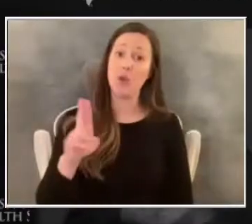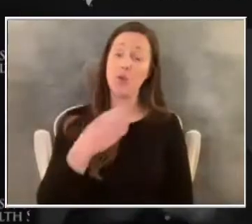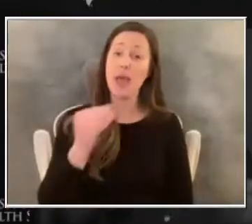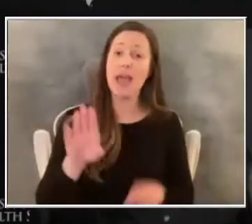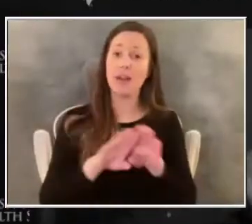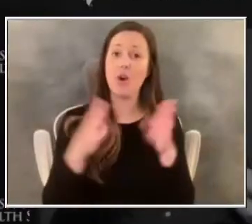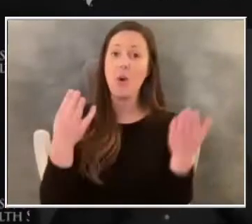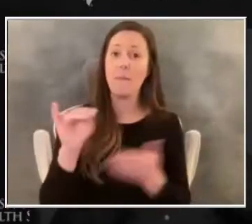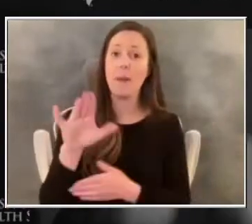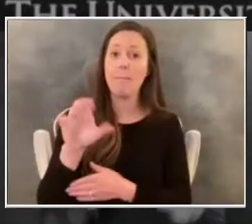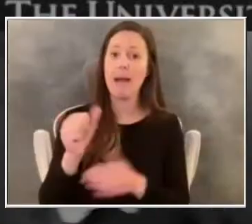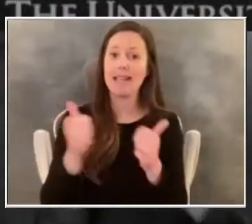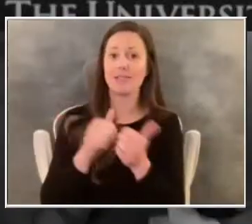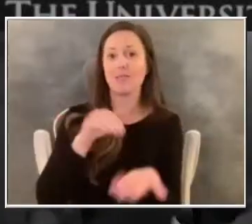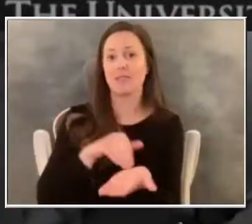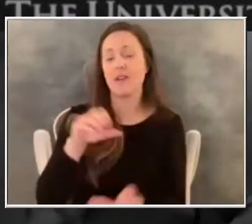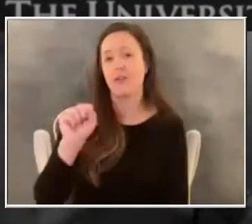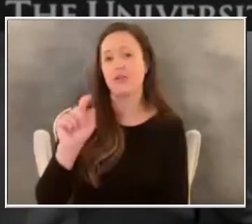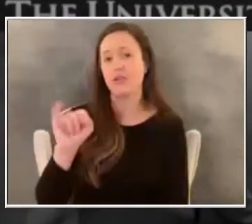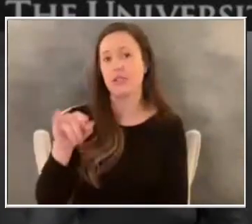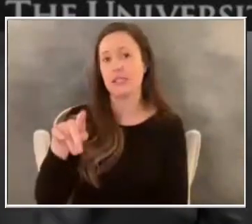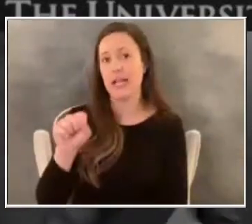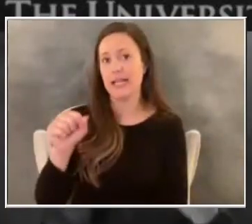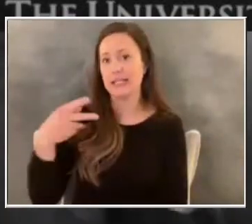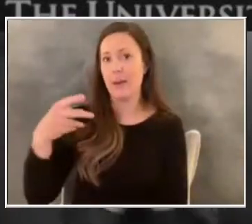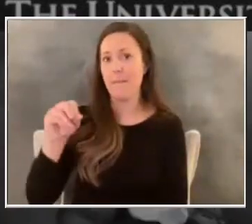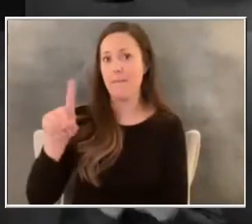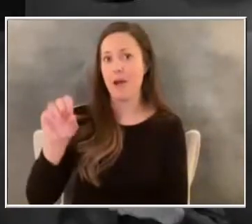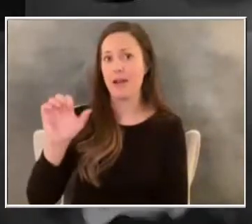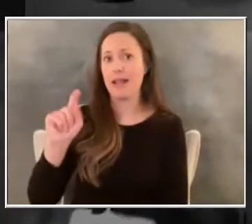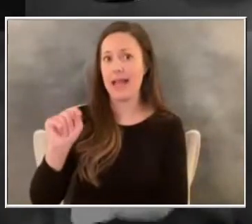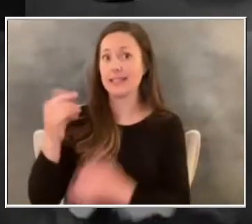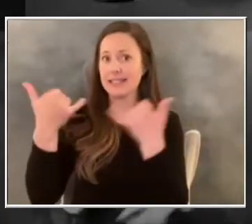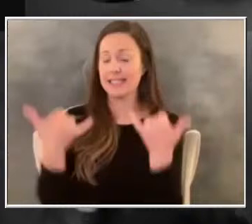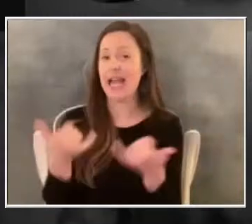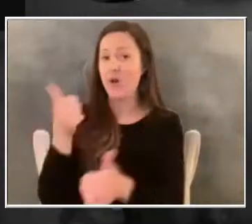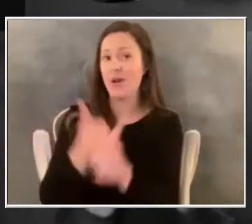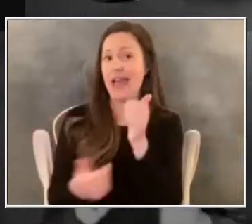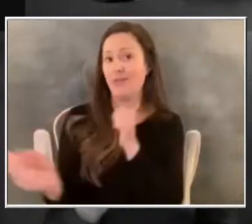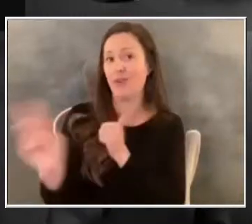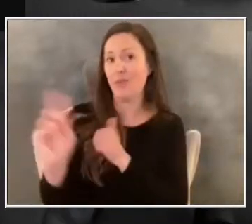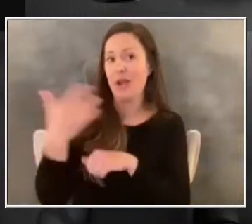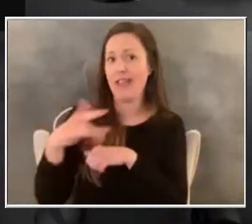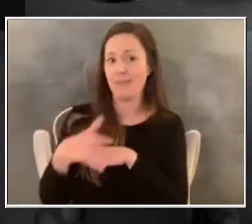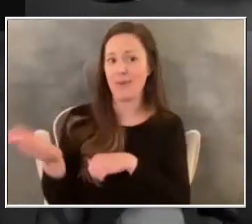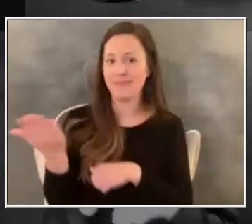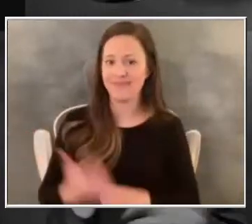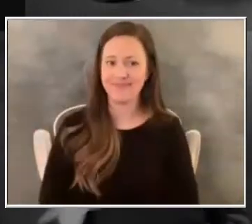Mics with Dr. Stites podcasts. Now everywhere podcasts are available.